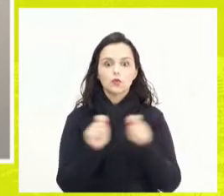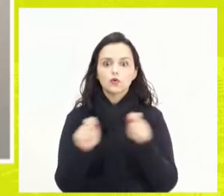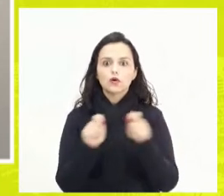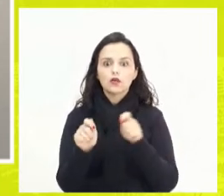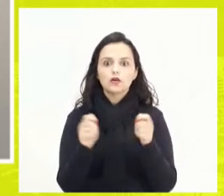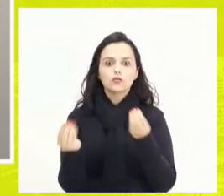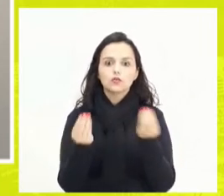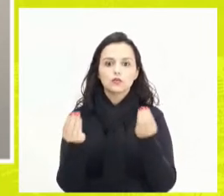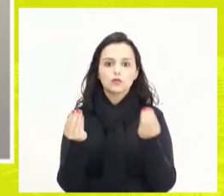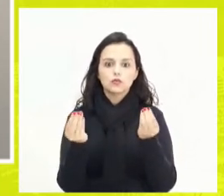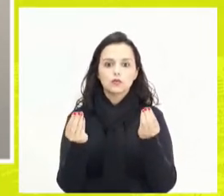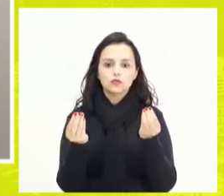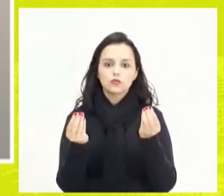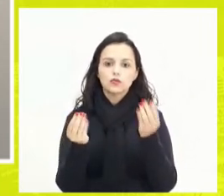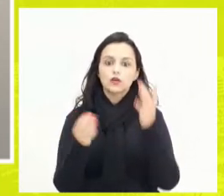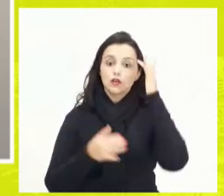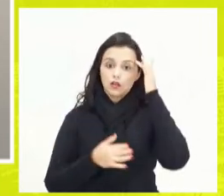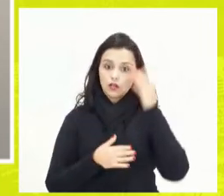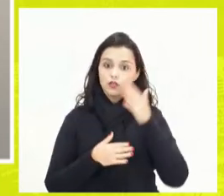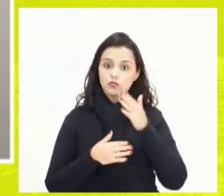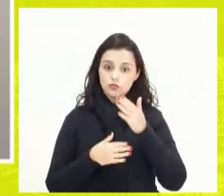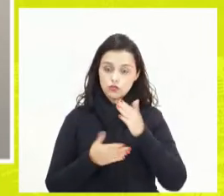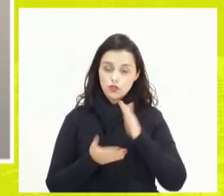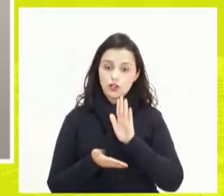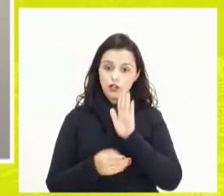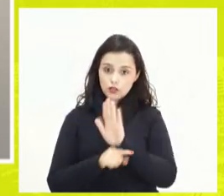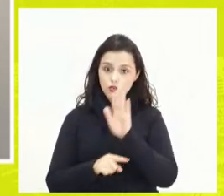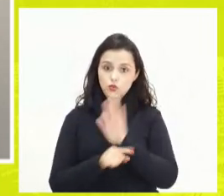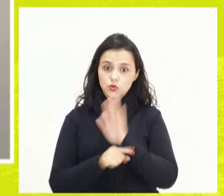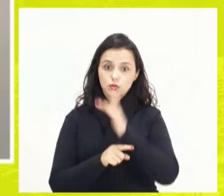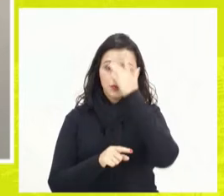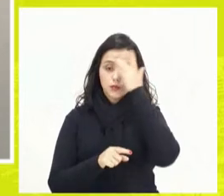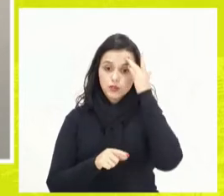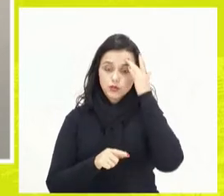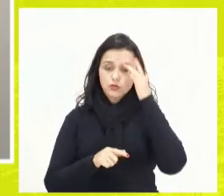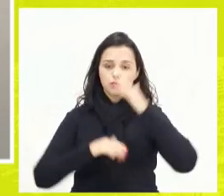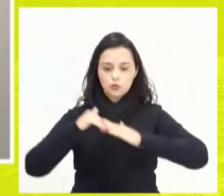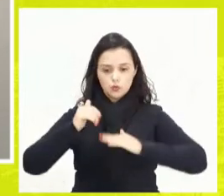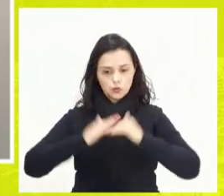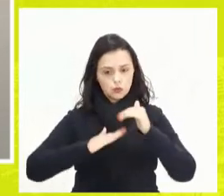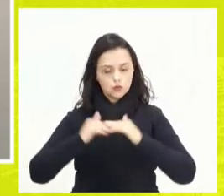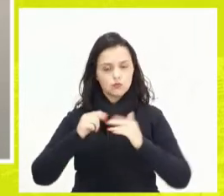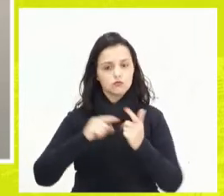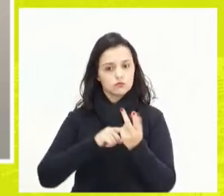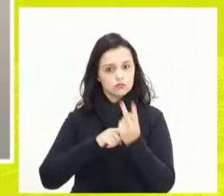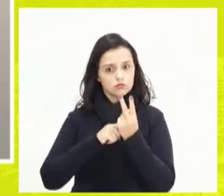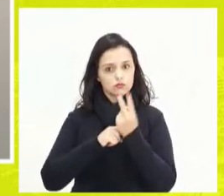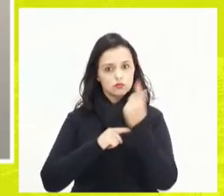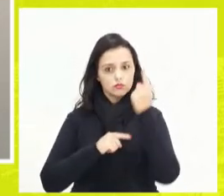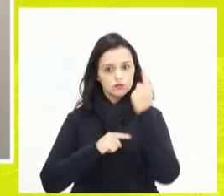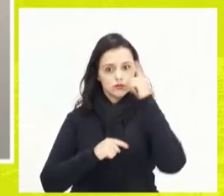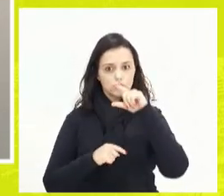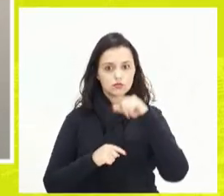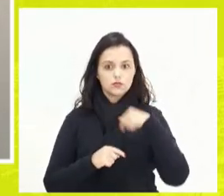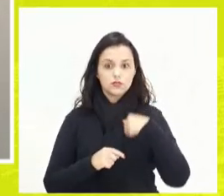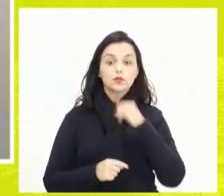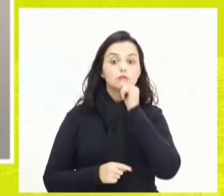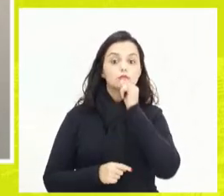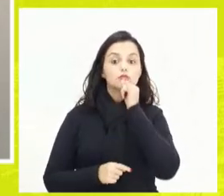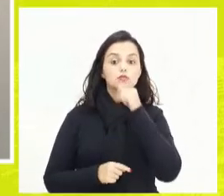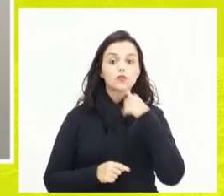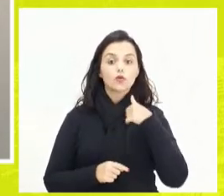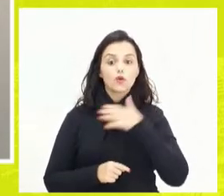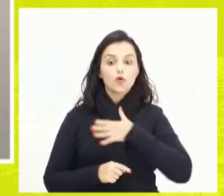have a controlled work schedule as guillermo said you have self-care journeys i like to